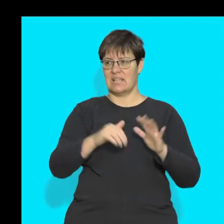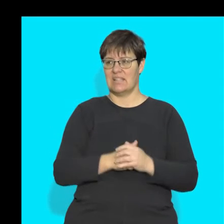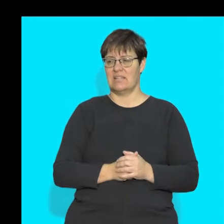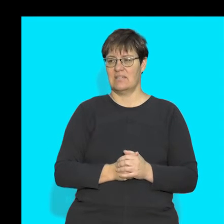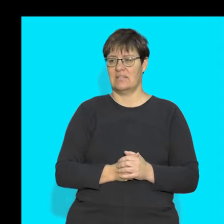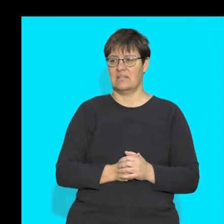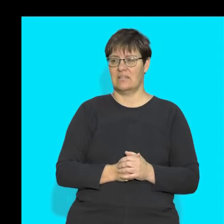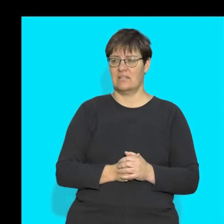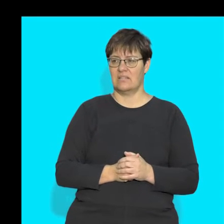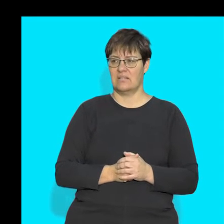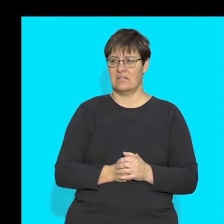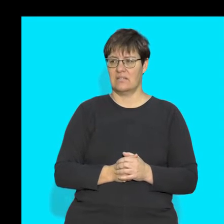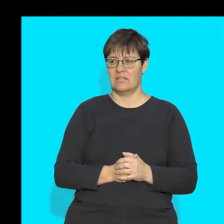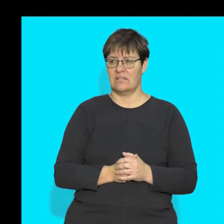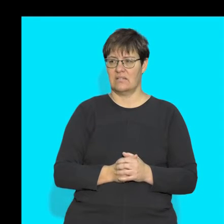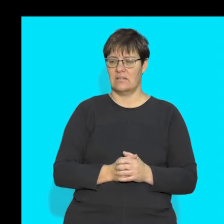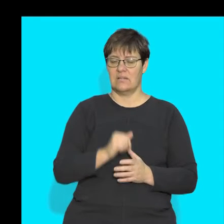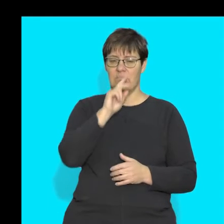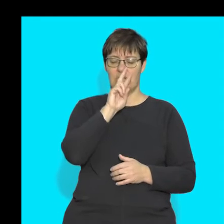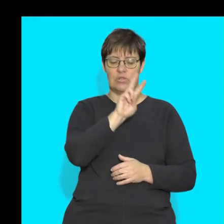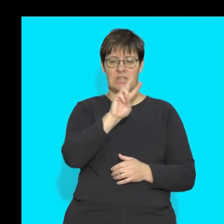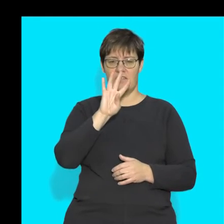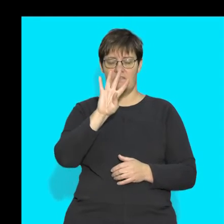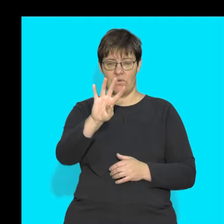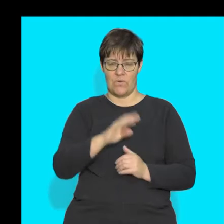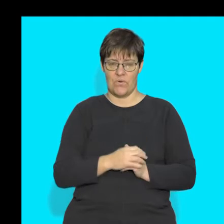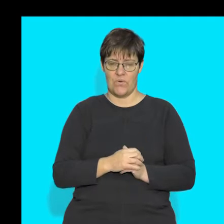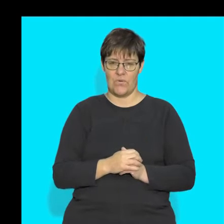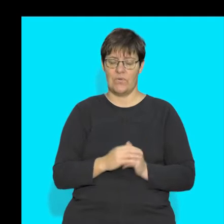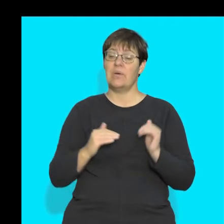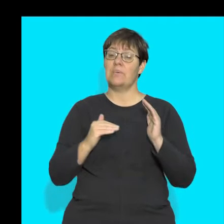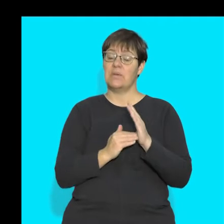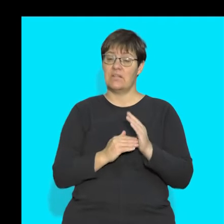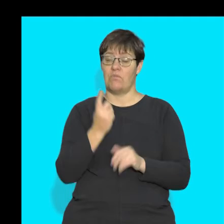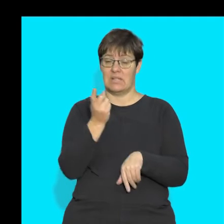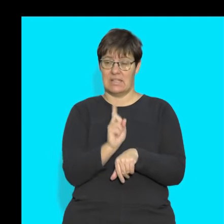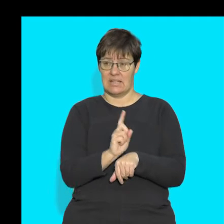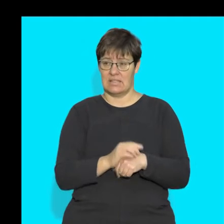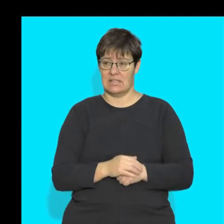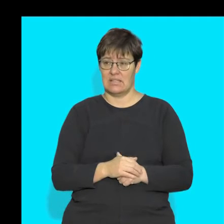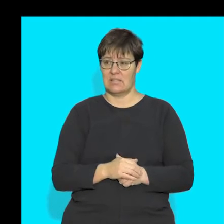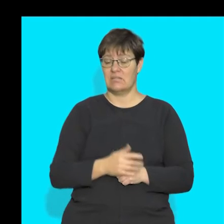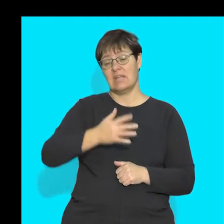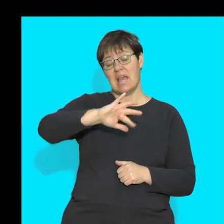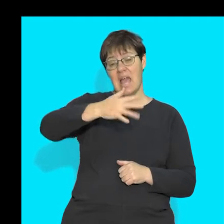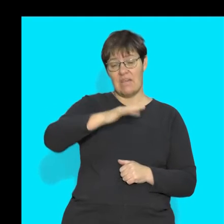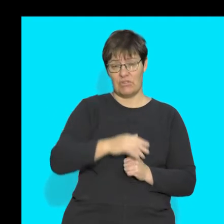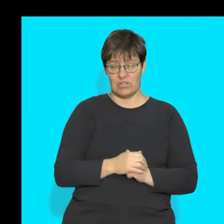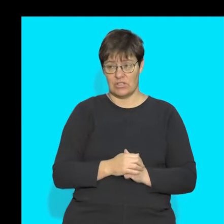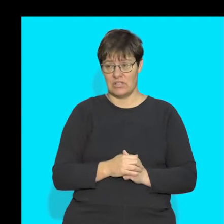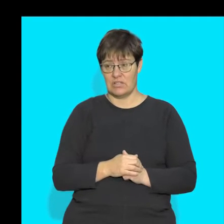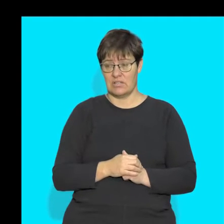10, which is 224 meters per second. My average